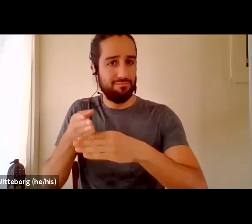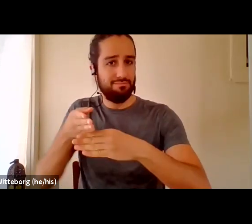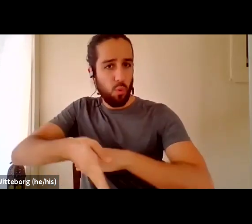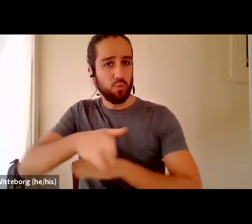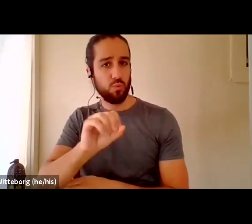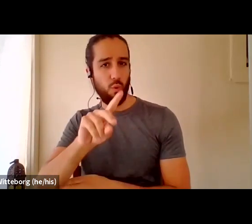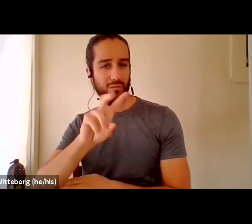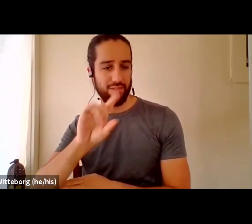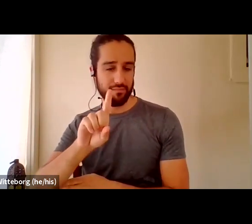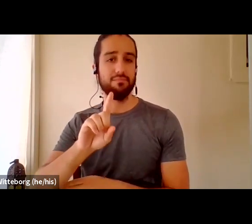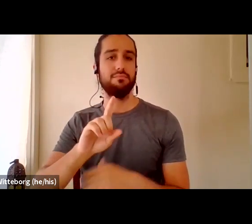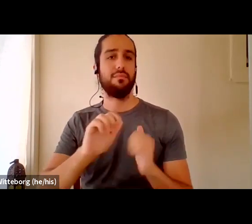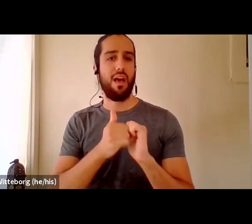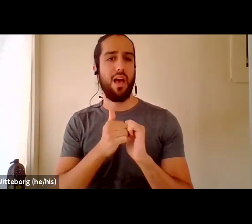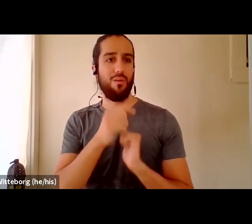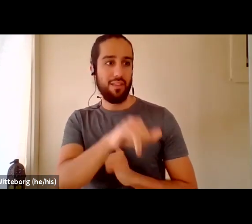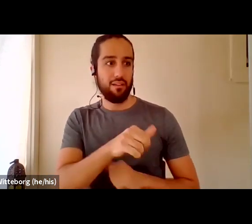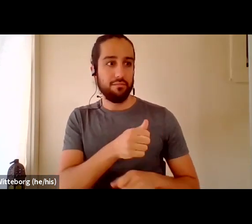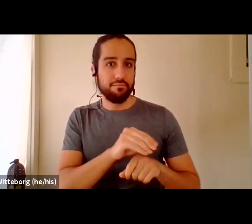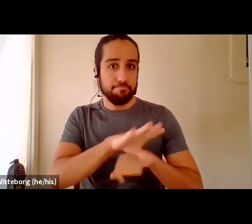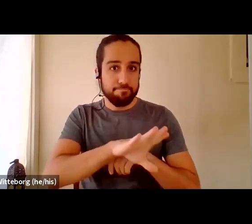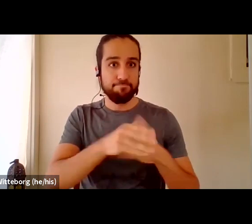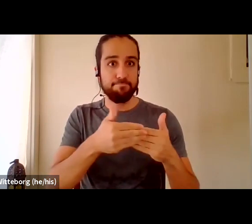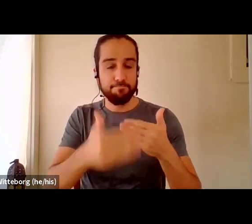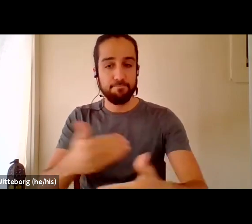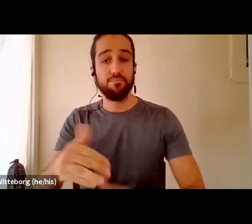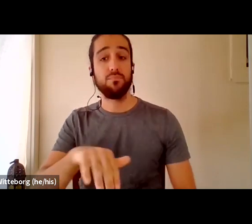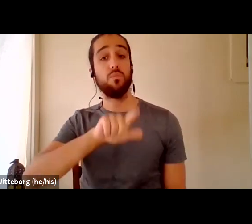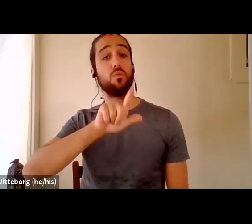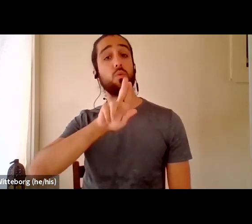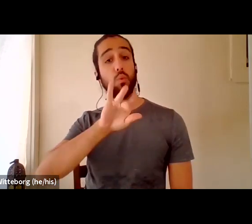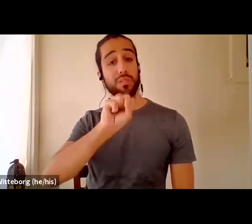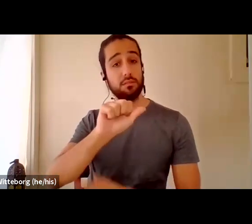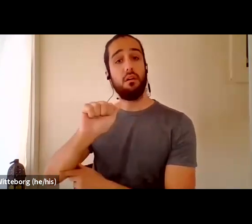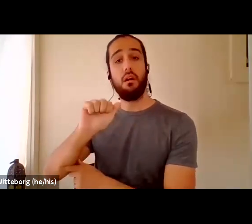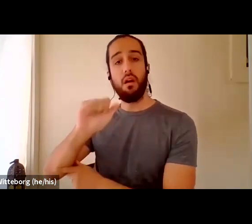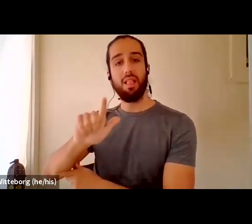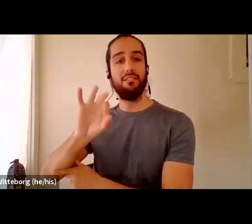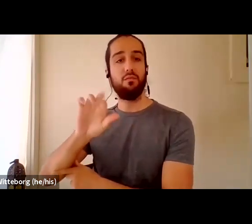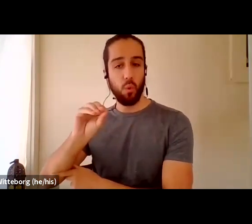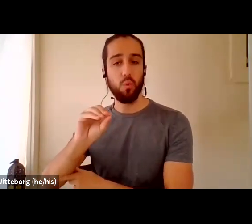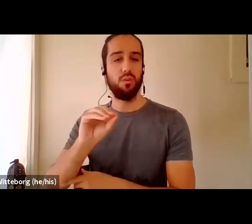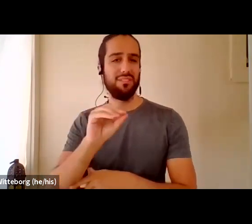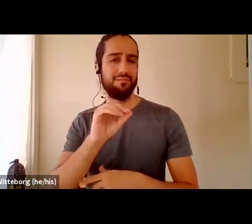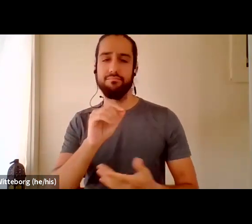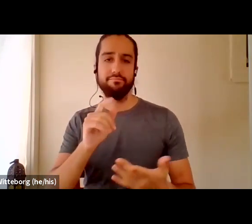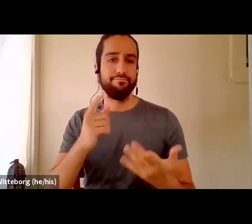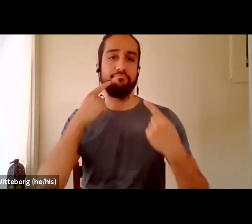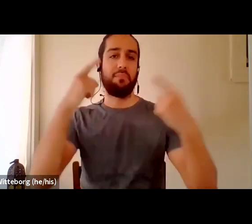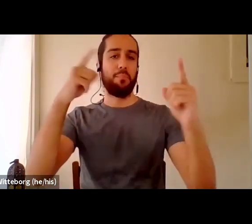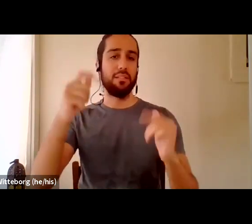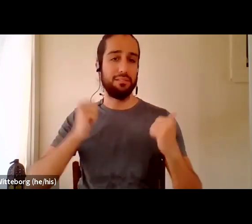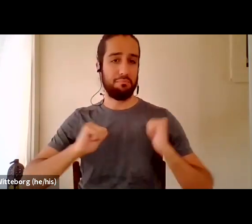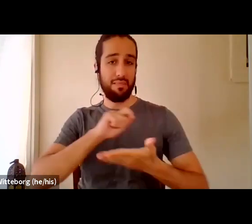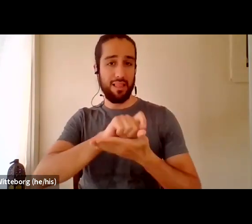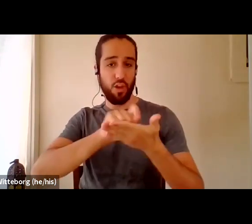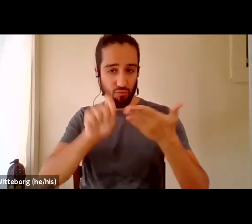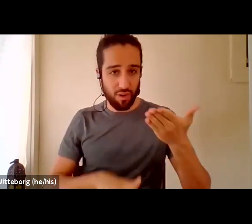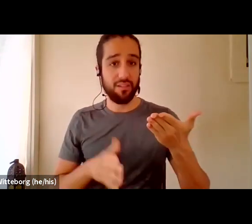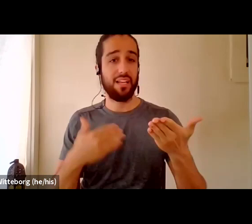it. Luis Alfaro is an award-winning playwright who divides his life between working in regional theater and community-based